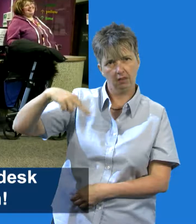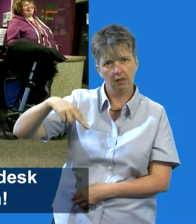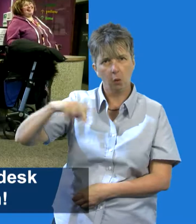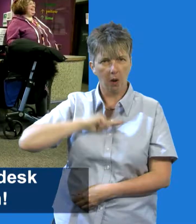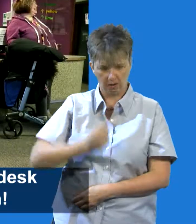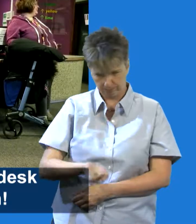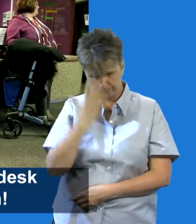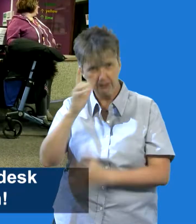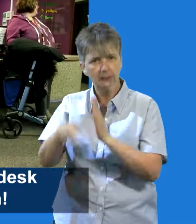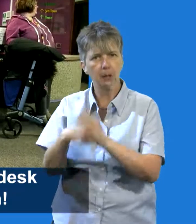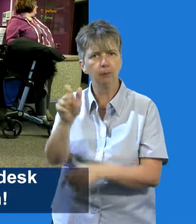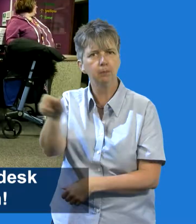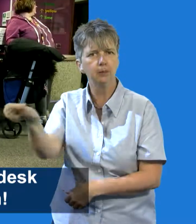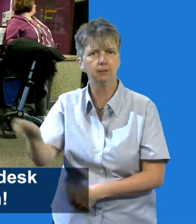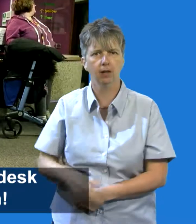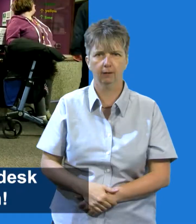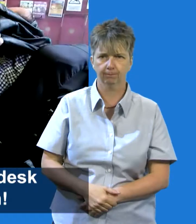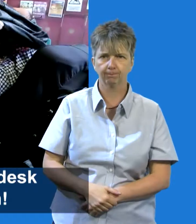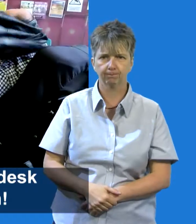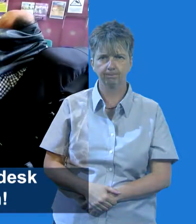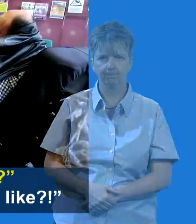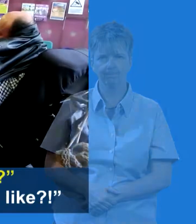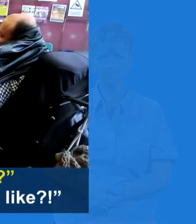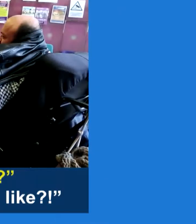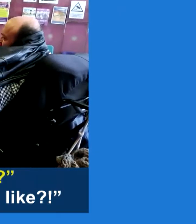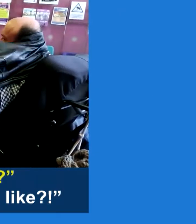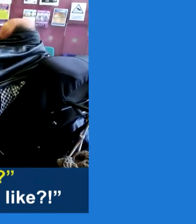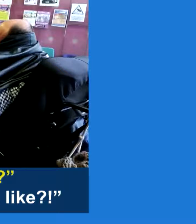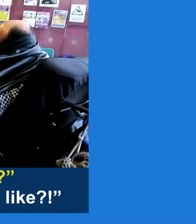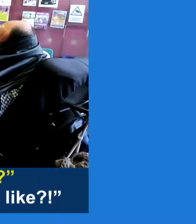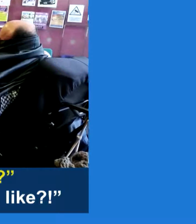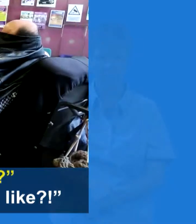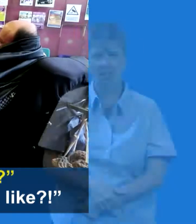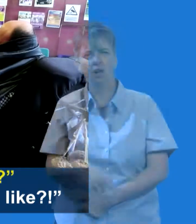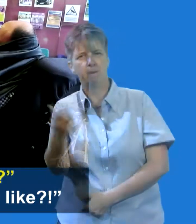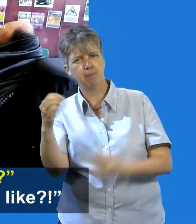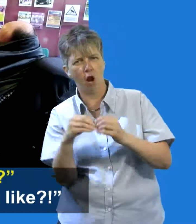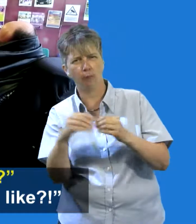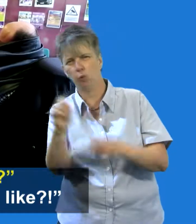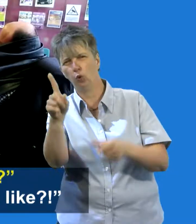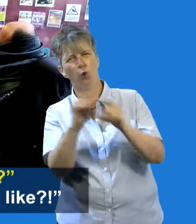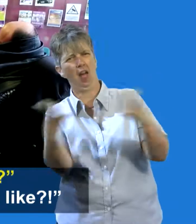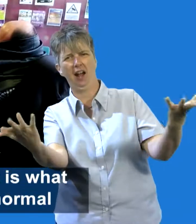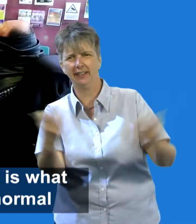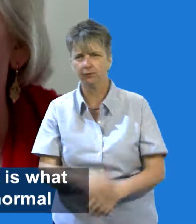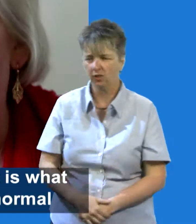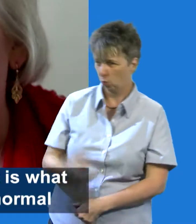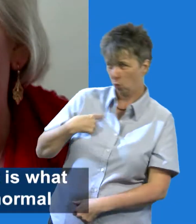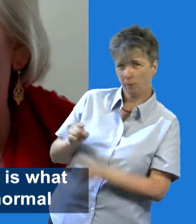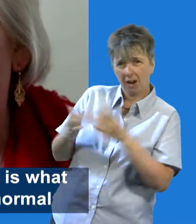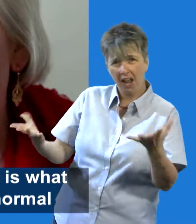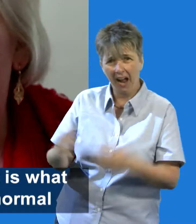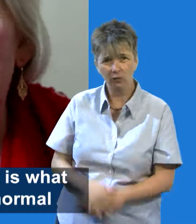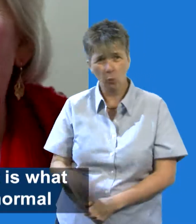And they all come round my desk and I make them all laugh. What am I like? What are you like? I make